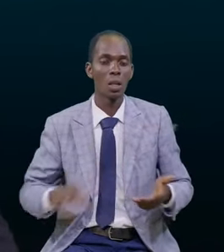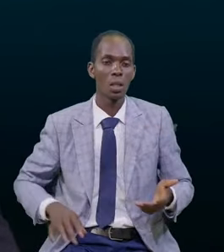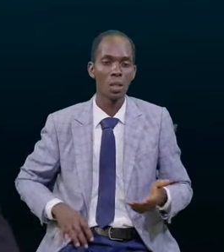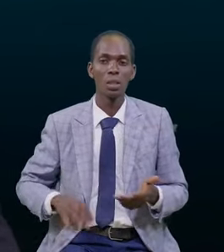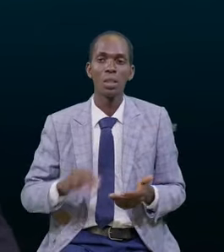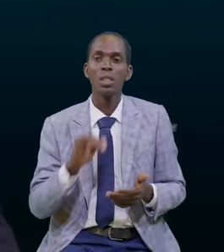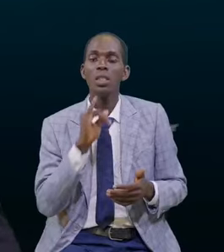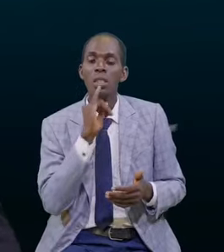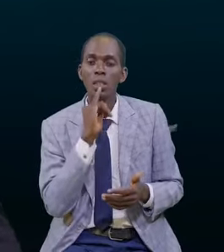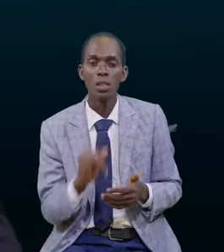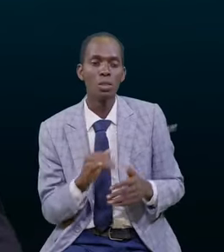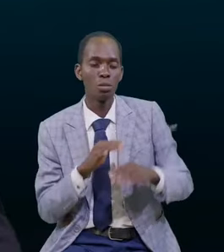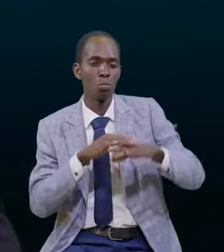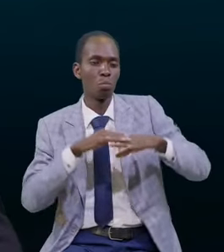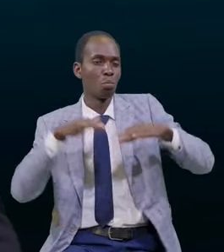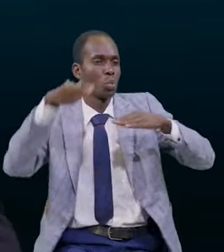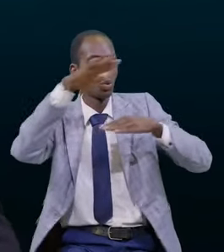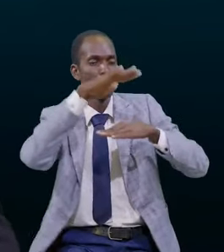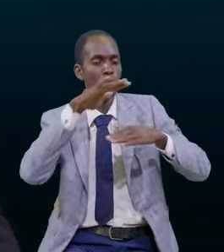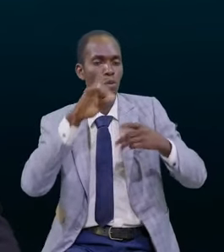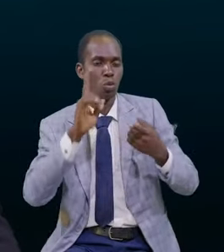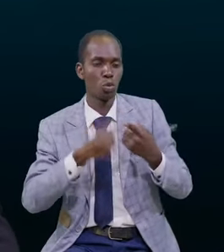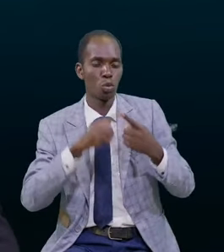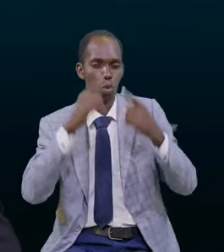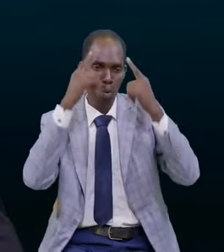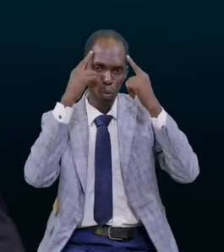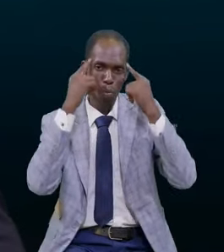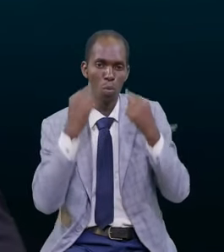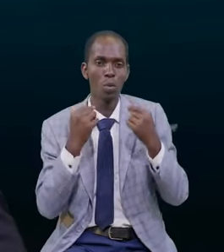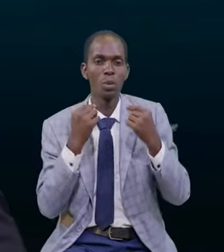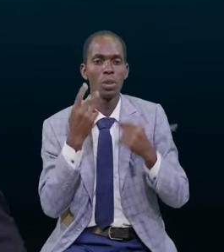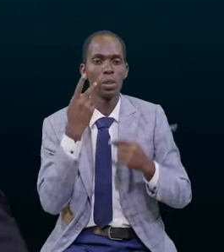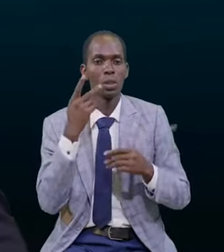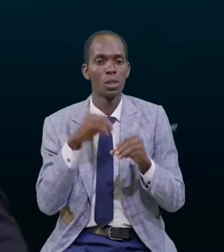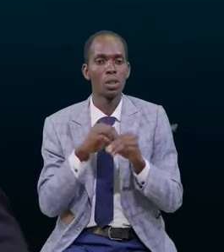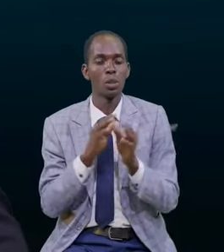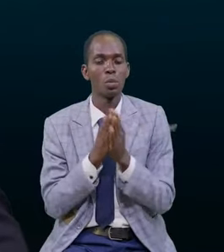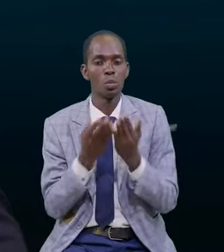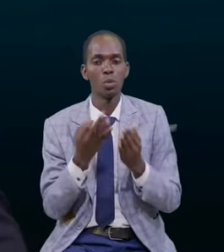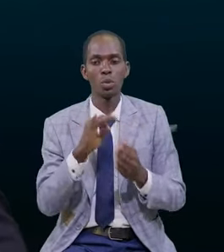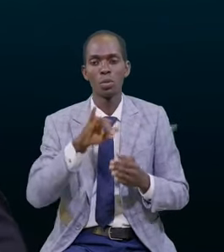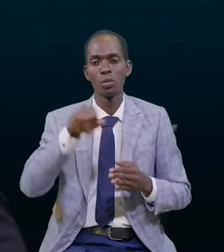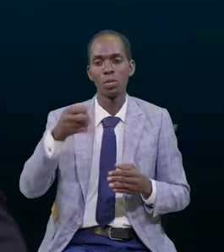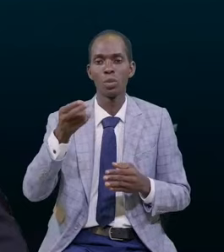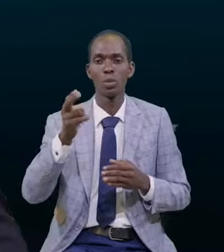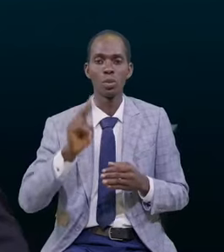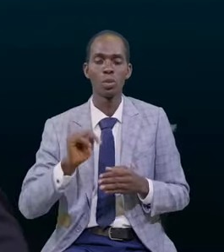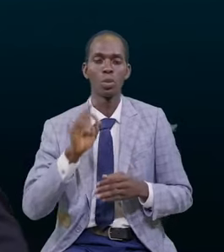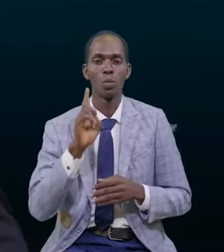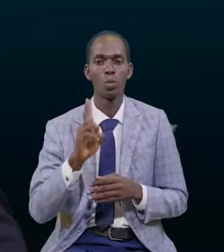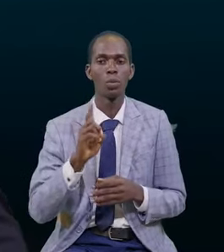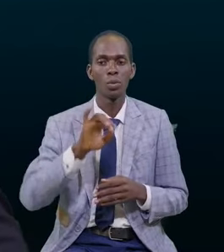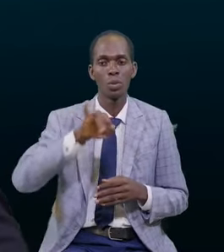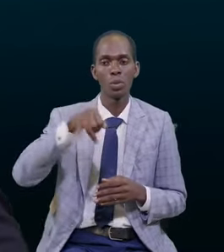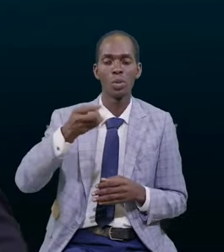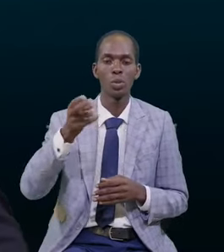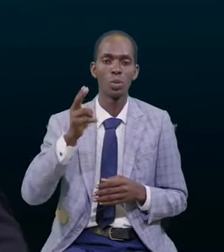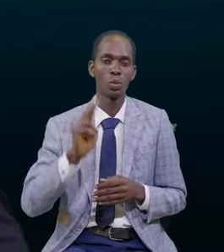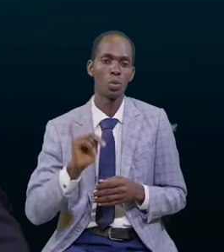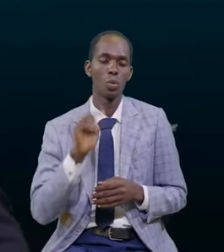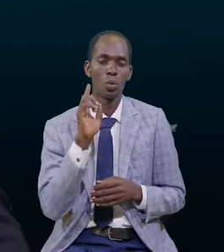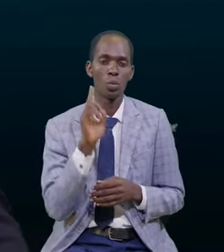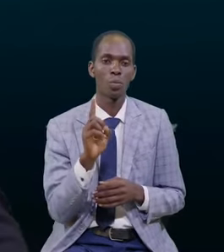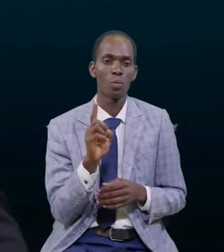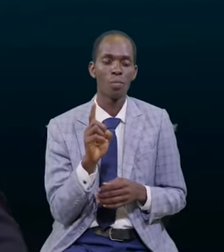indeed he's Superior to Moses look at John chapter 1 John chapter 1 I'm reading